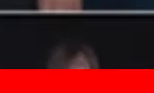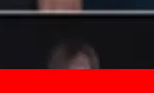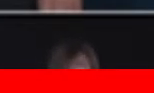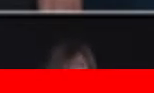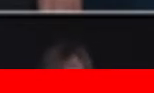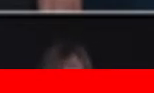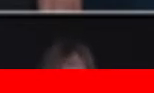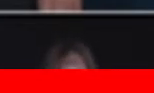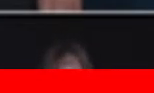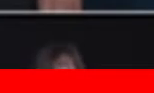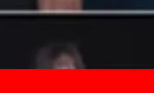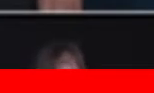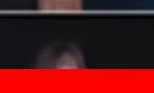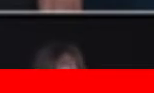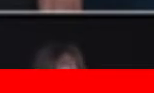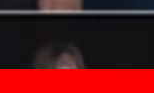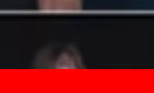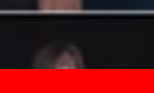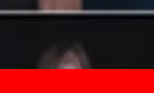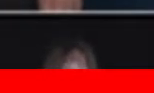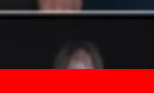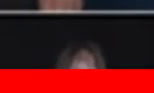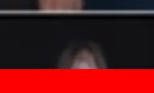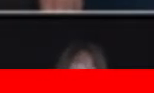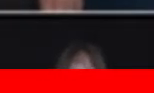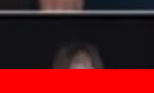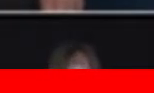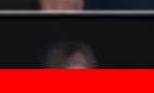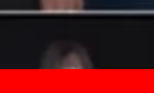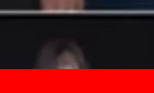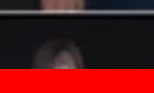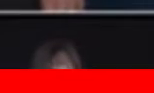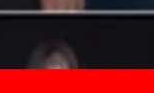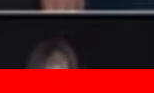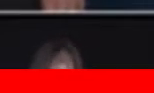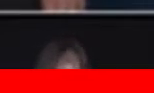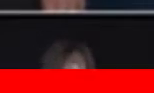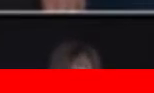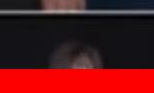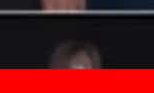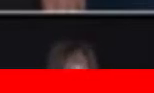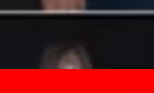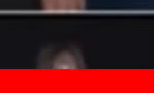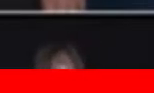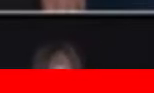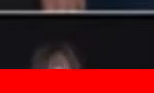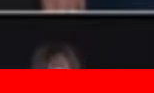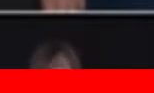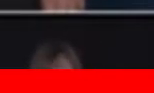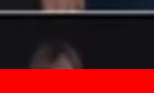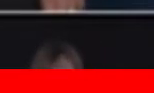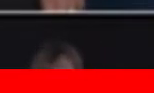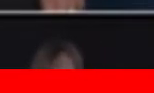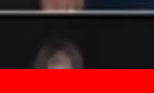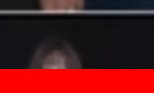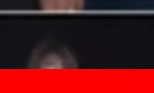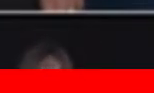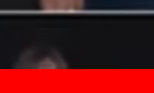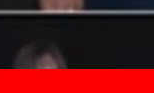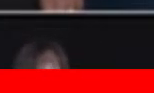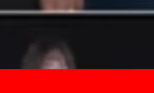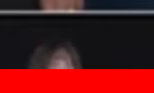Bruce, Kingston, Frontenac, and Lennox and Addington, Peterborough, and Thunder Bay and District Public Health regions will move to